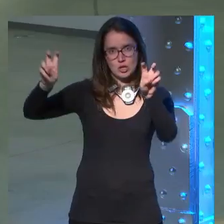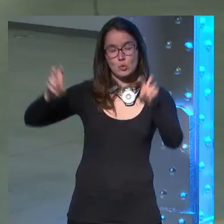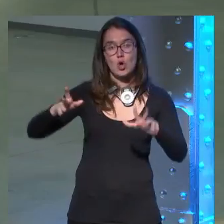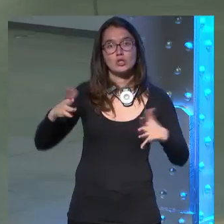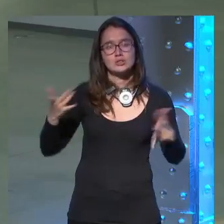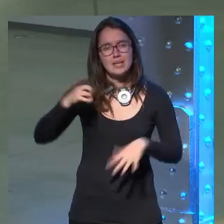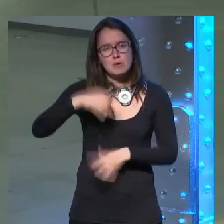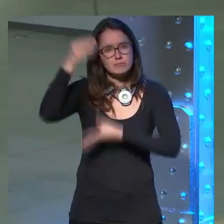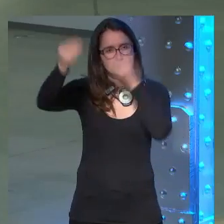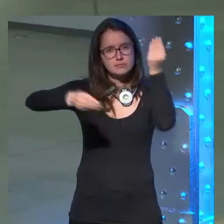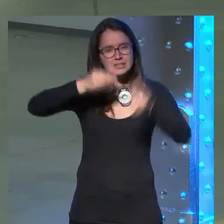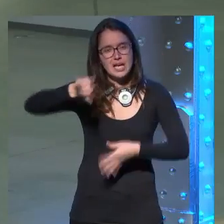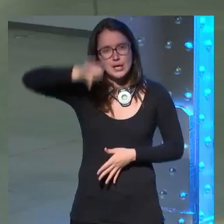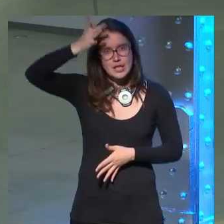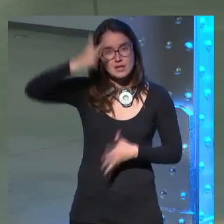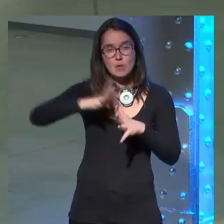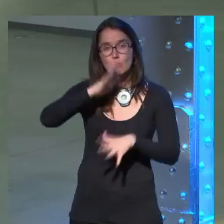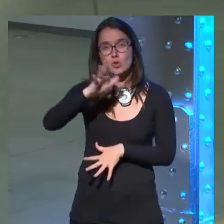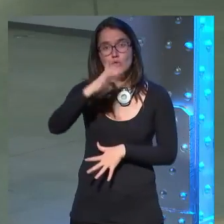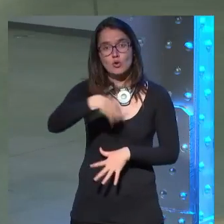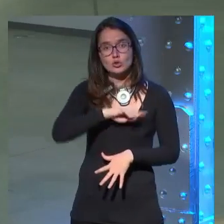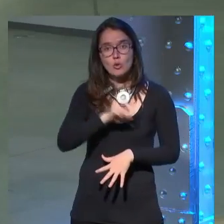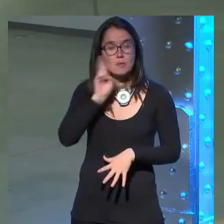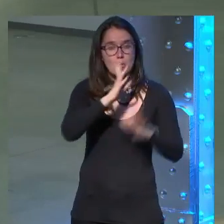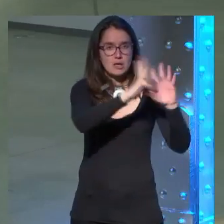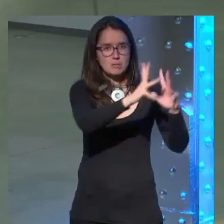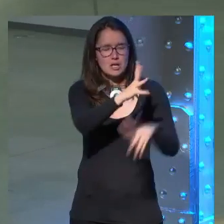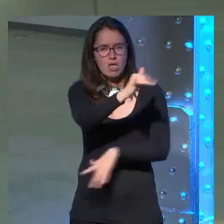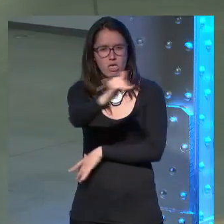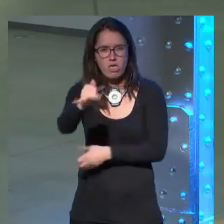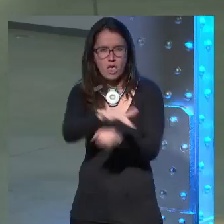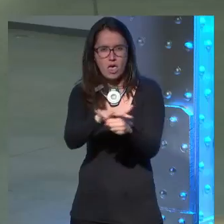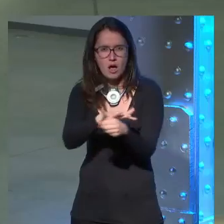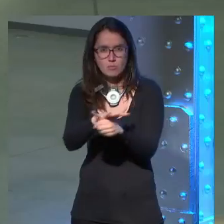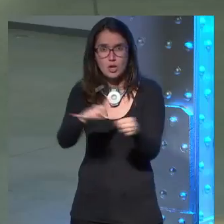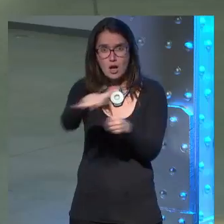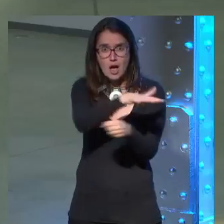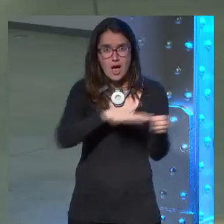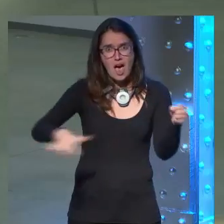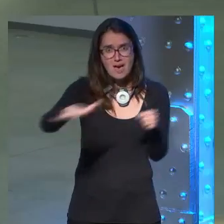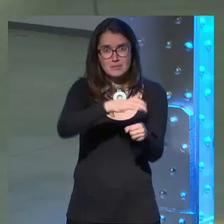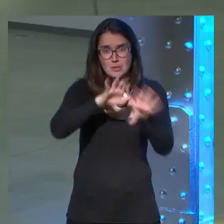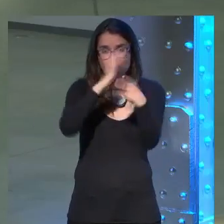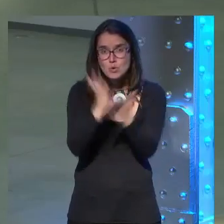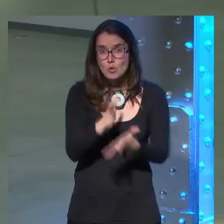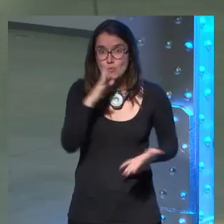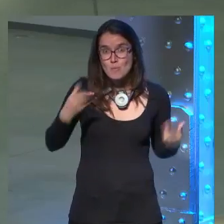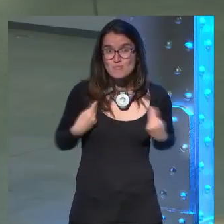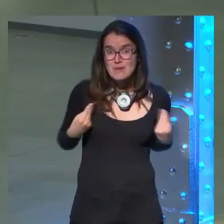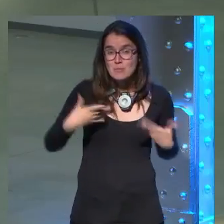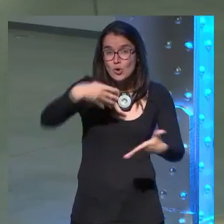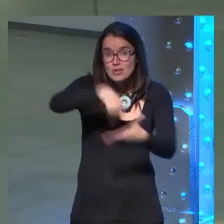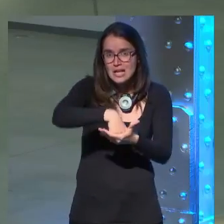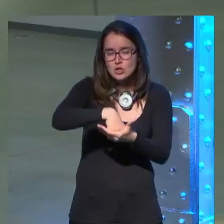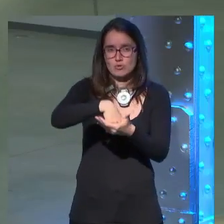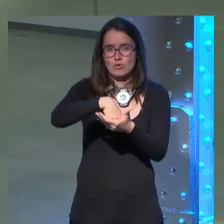this idea that the reason we see so much mathematics around us is because we're living inside a piece of mathematics.